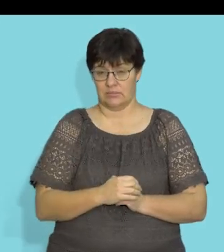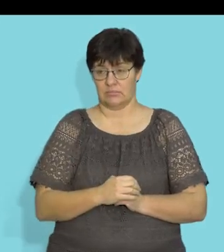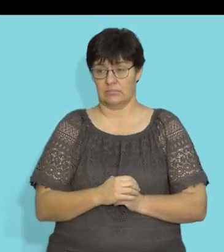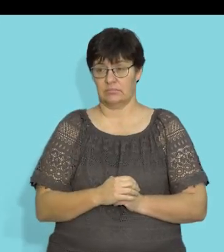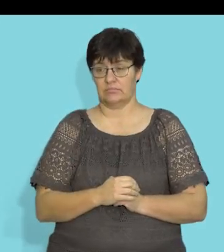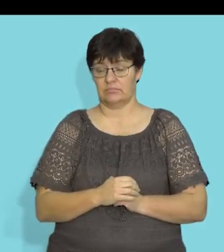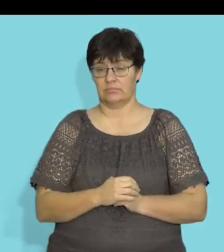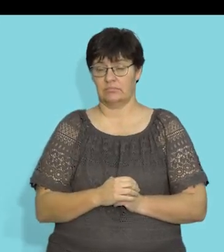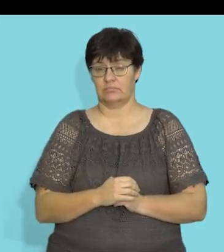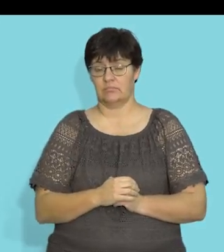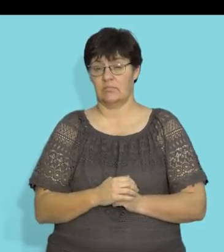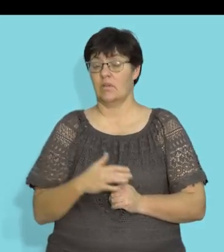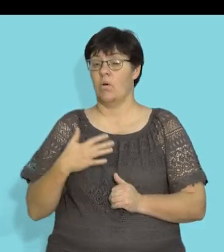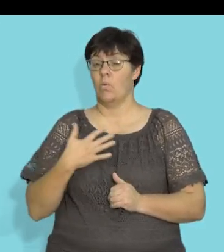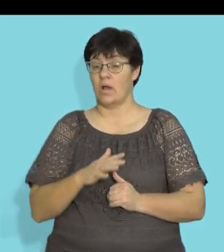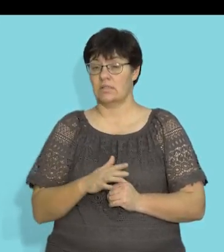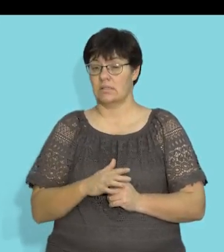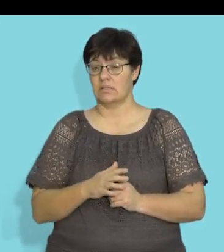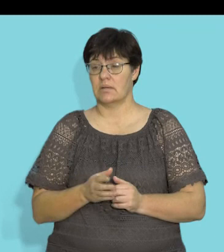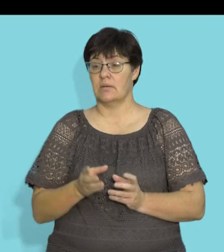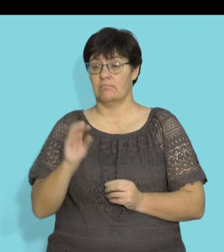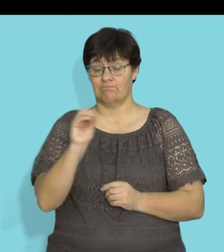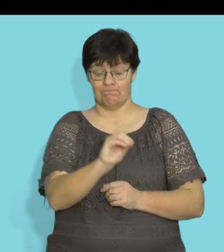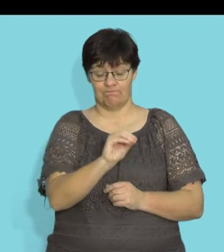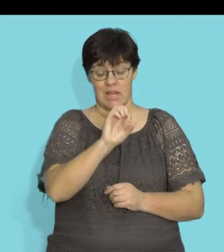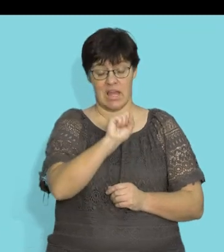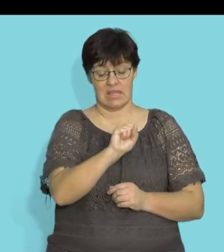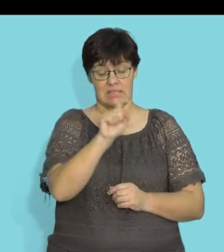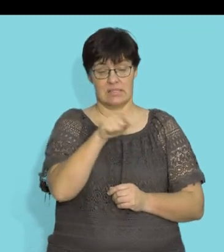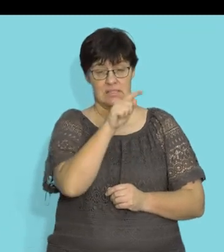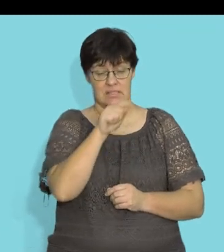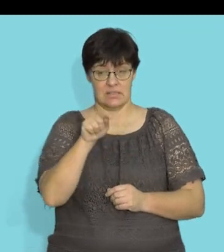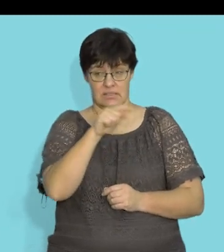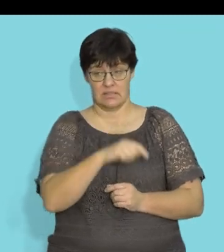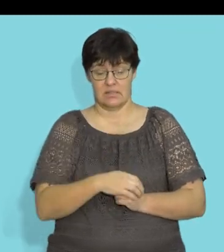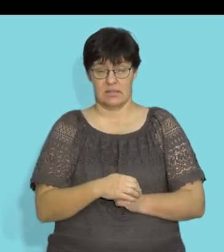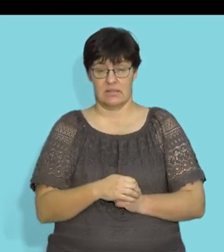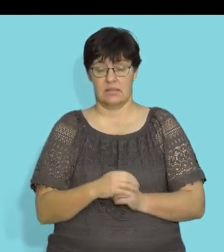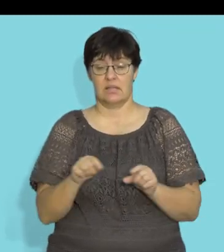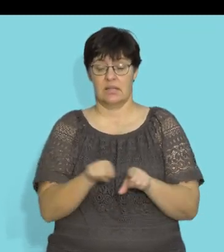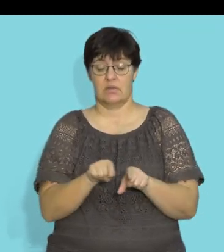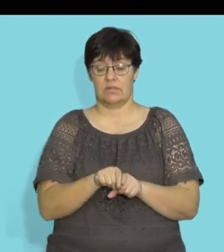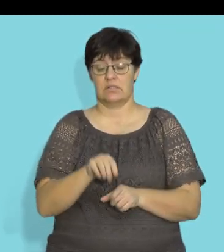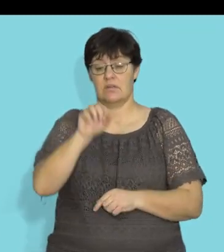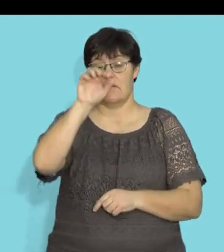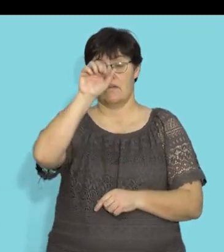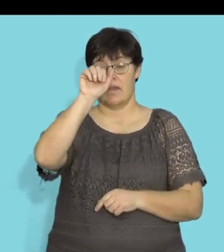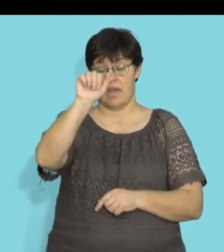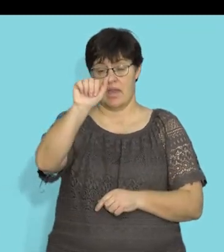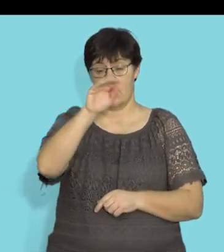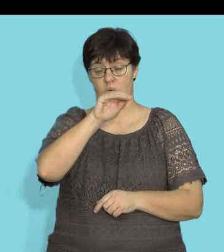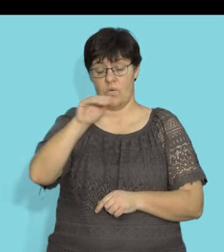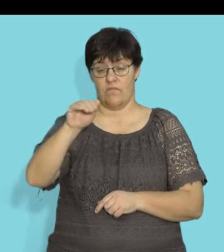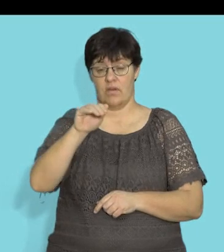value. If I want to actually be able to substitute into the sum to infinity, which we know is equal